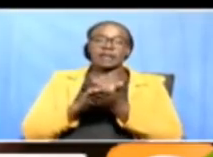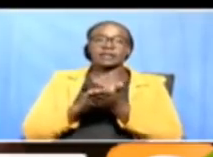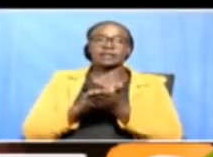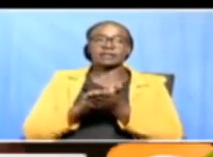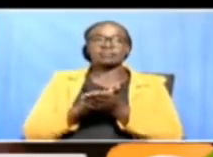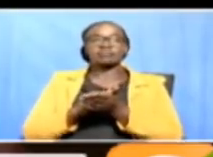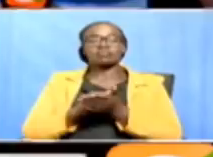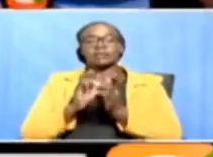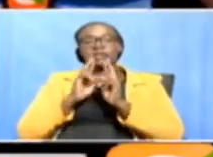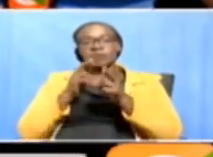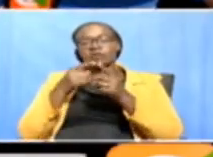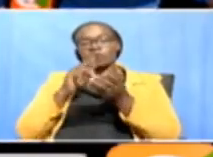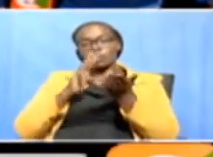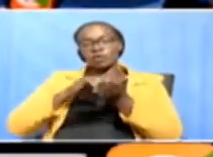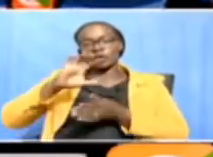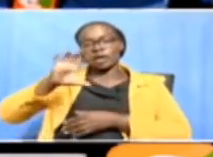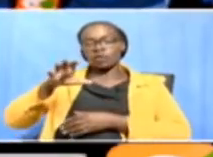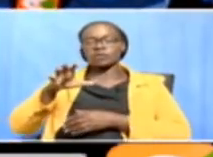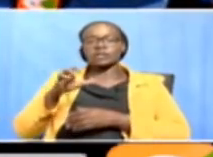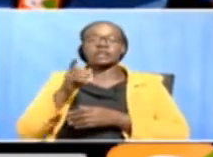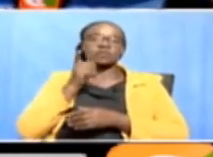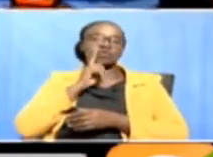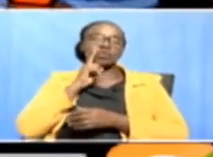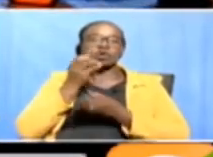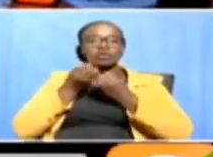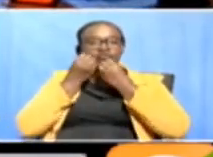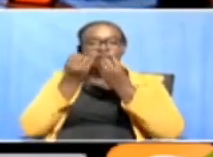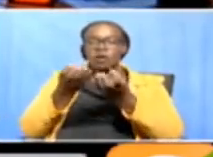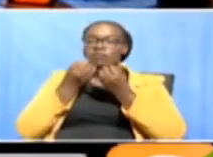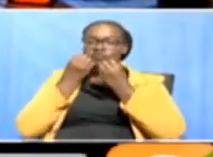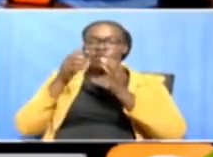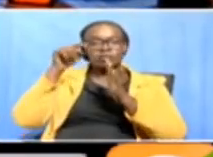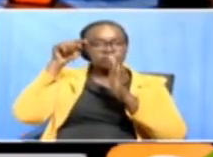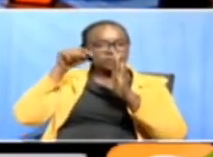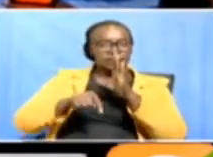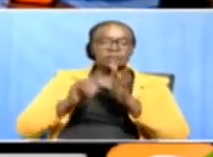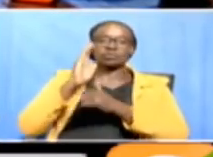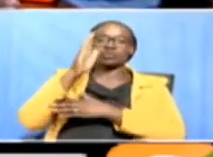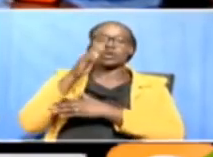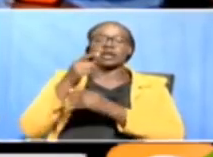Migori County. We will be coming, of course, tomorrow with more latest news from this